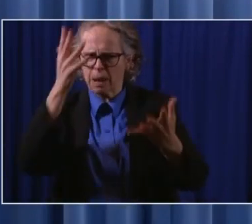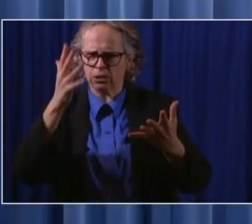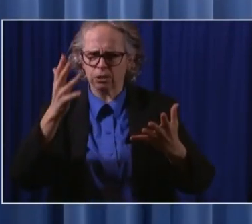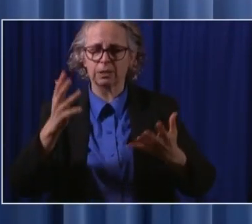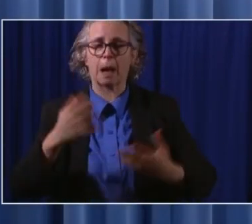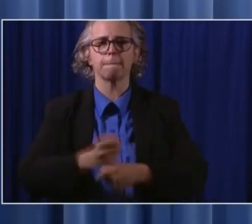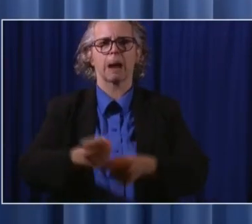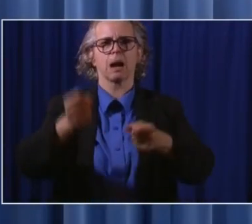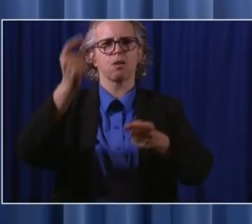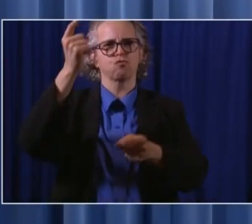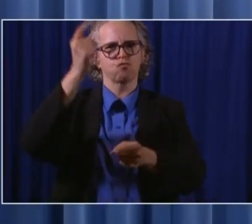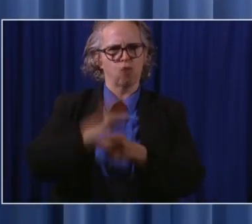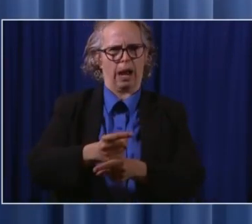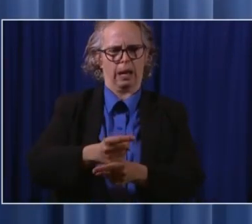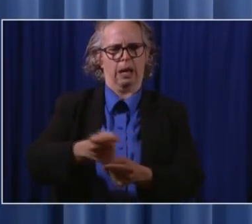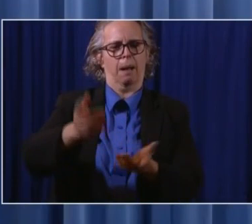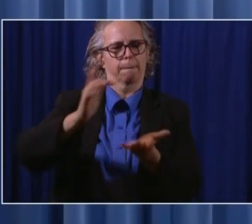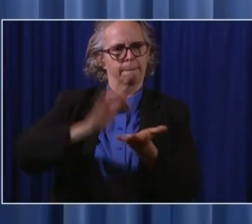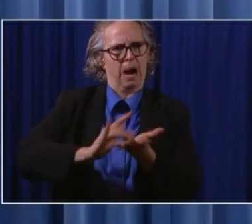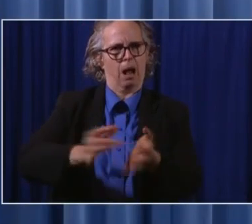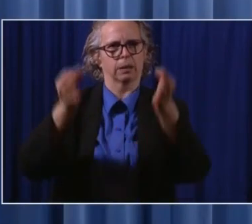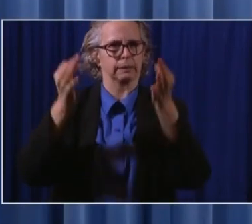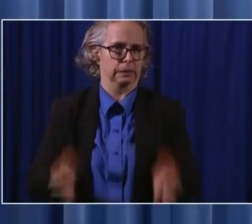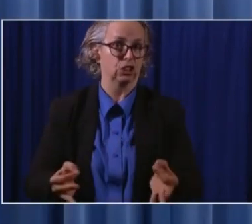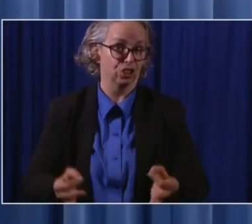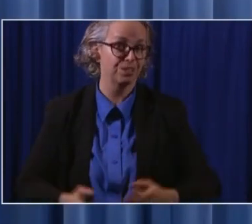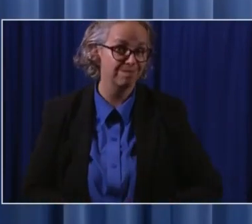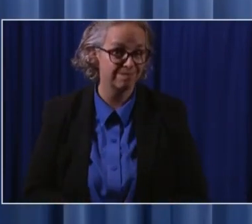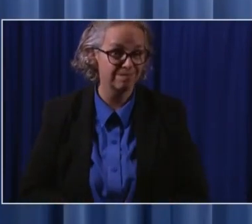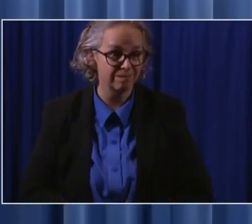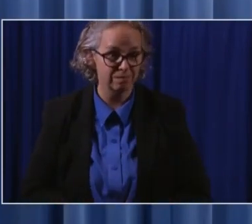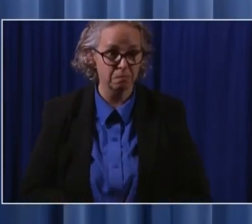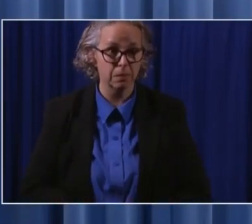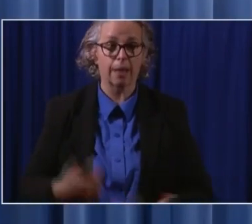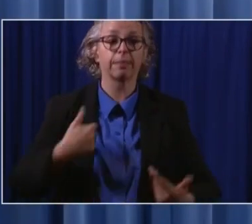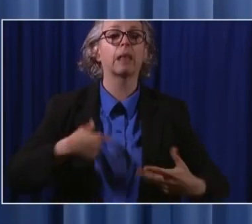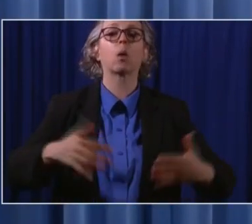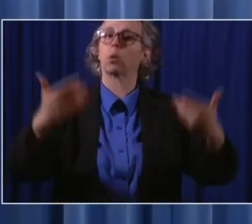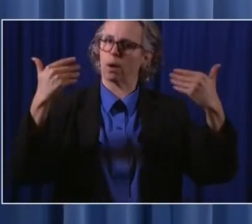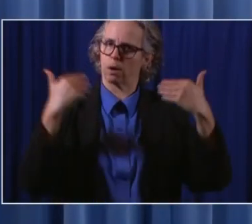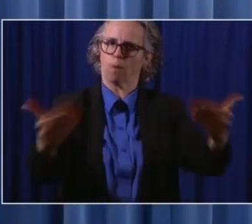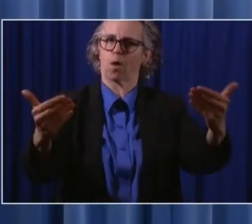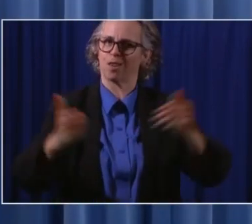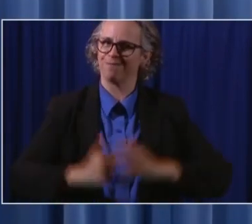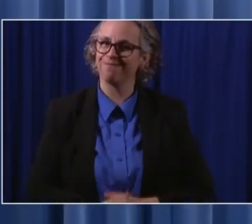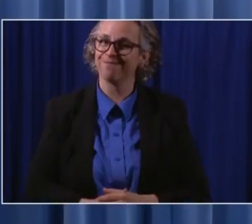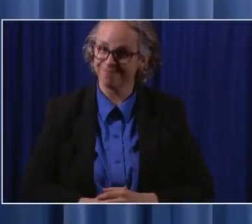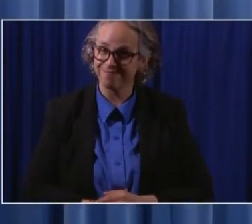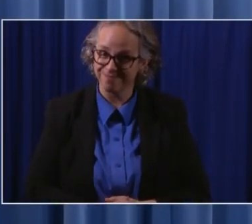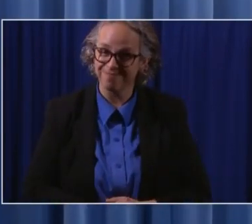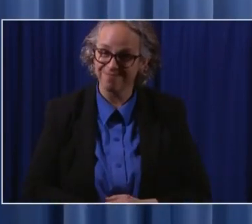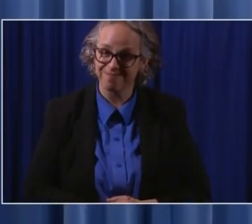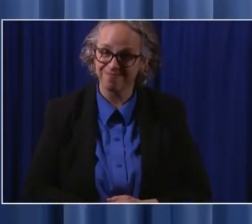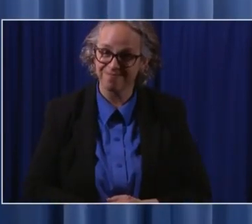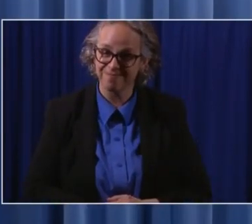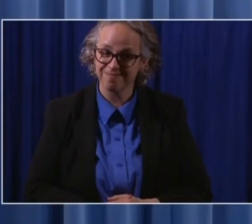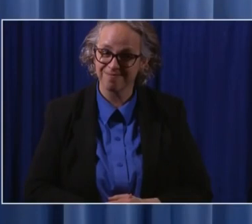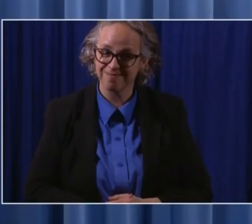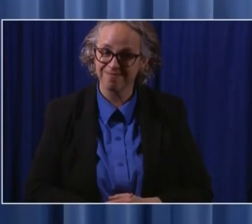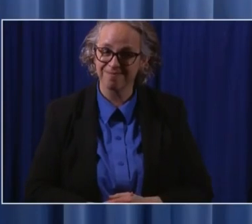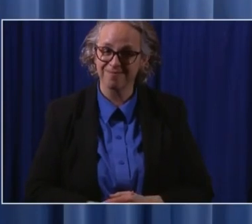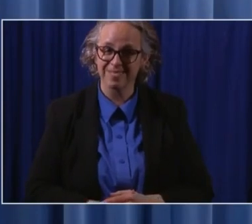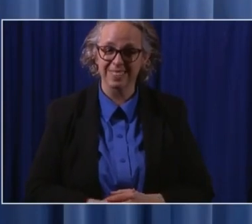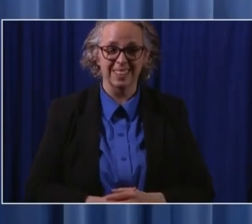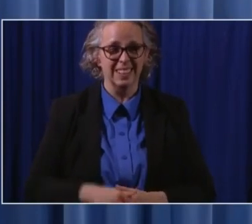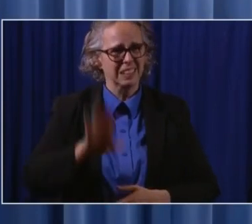medical decision, and we'll move forward. And whatever that decision is, that decision is. There's a fundamental